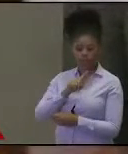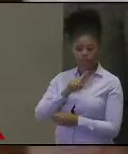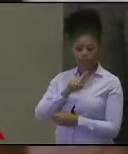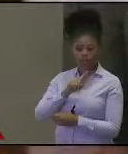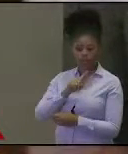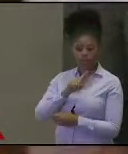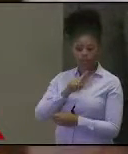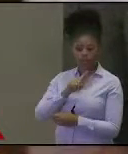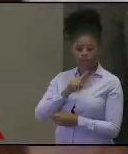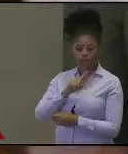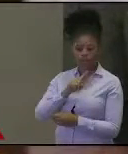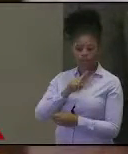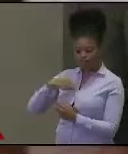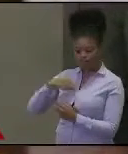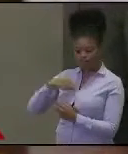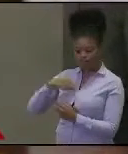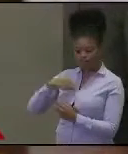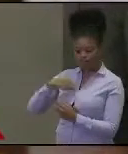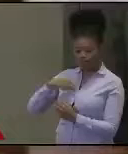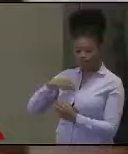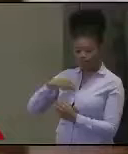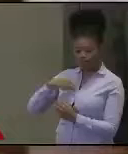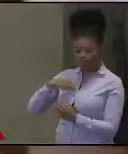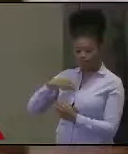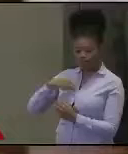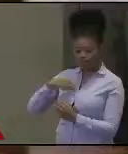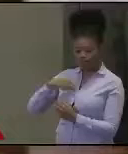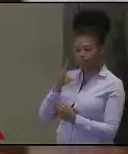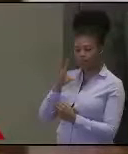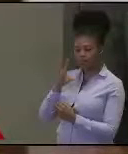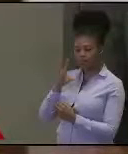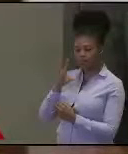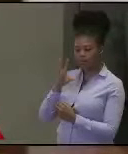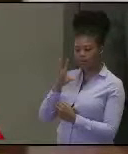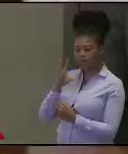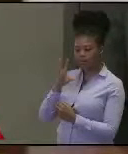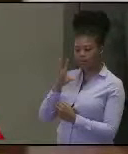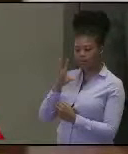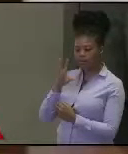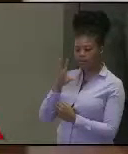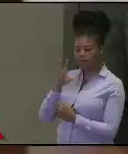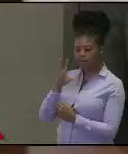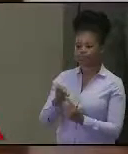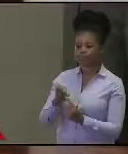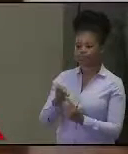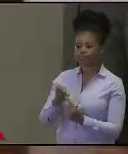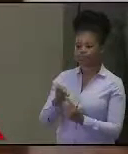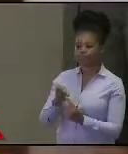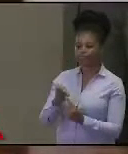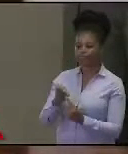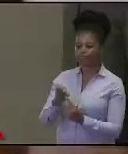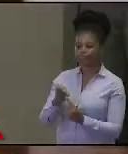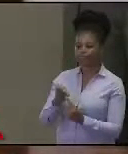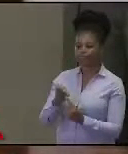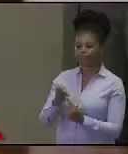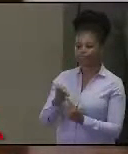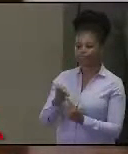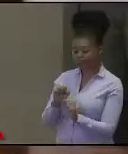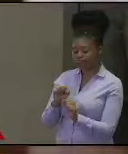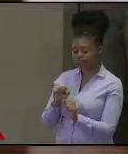will forever be like that, able to create this conducive environment for this evenly balanced development for our